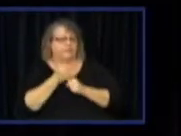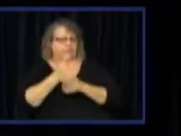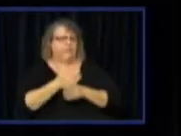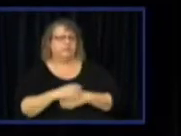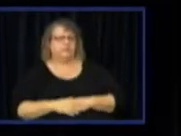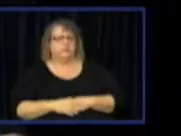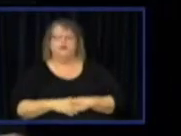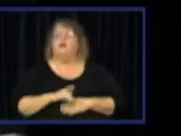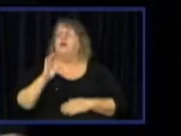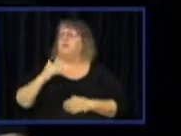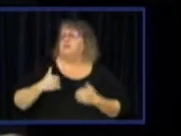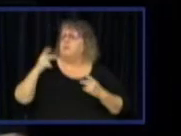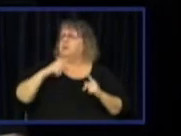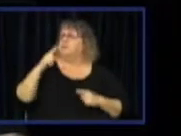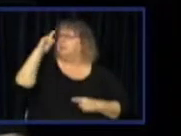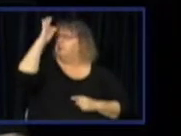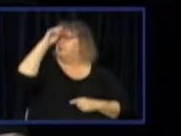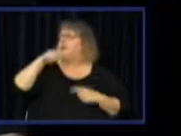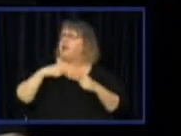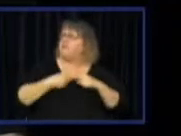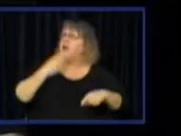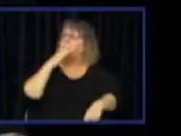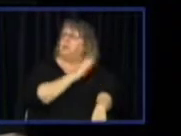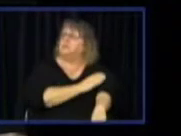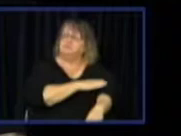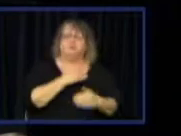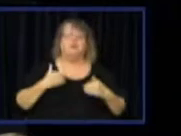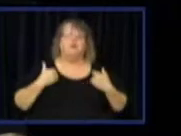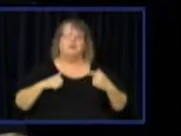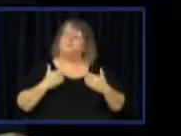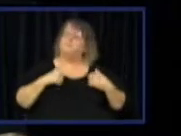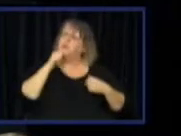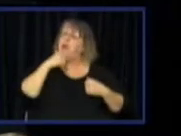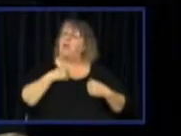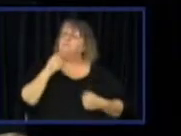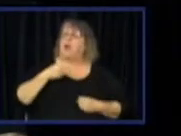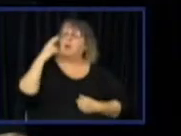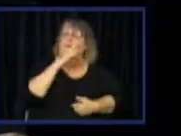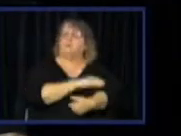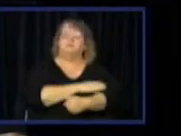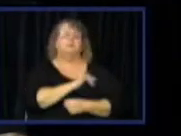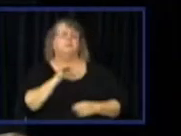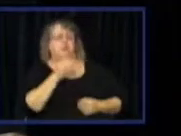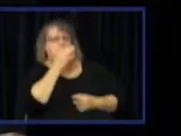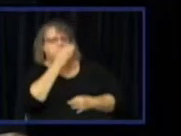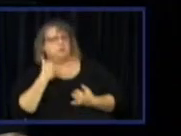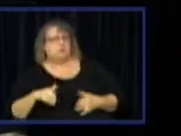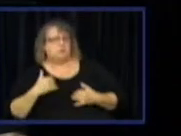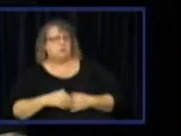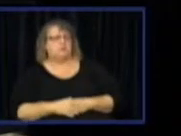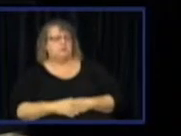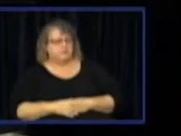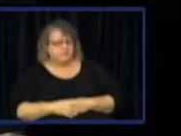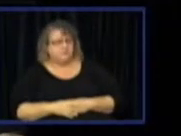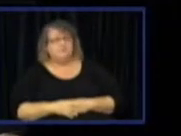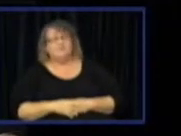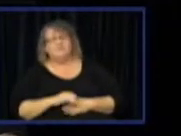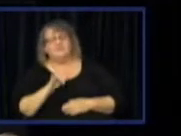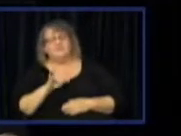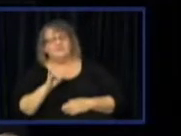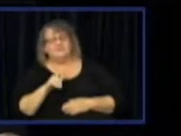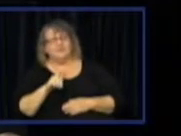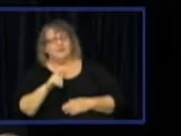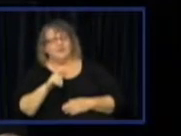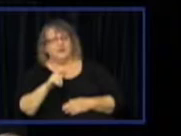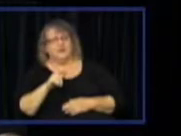younger would not ever imagine that they might have high blood pressure. Okay, interesting. Now, of course,